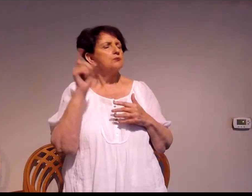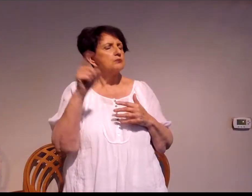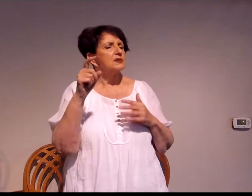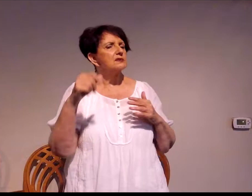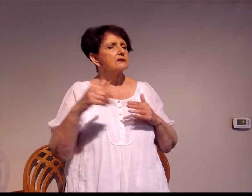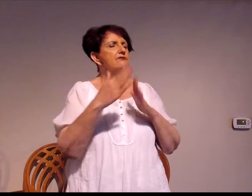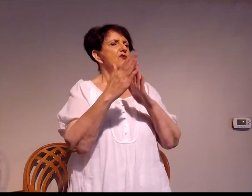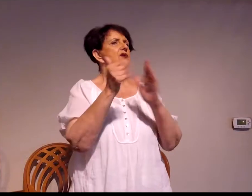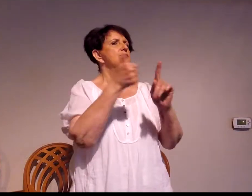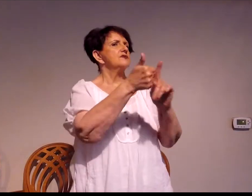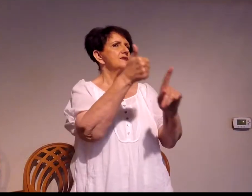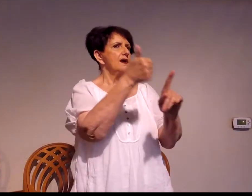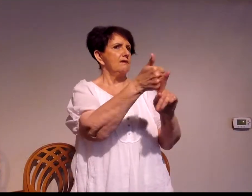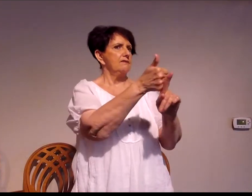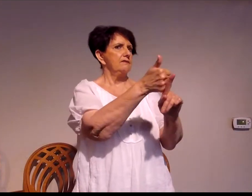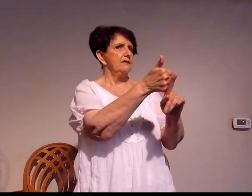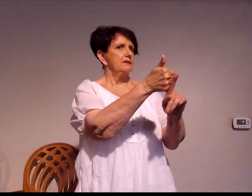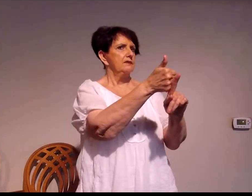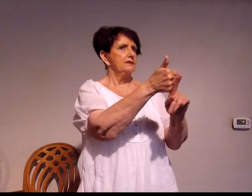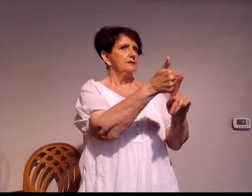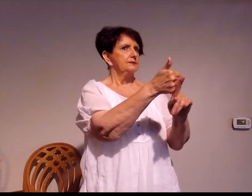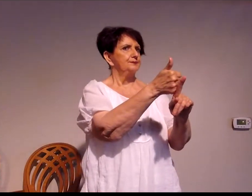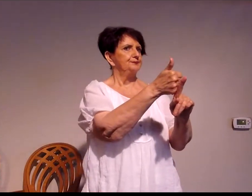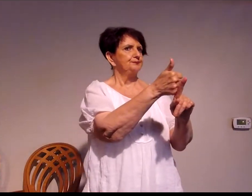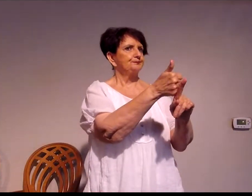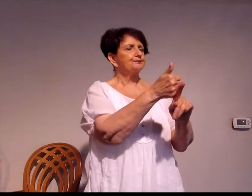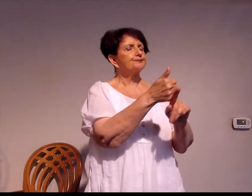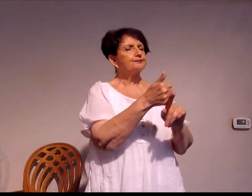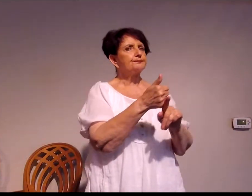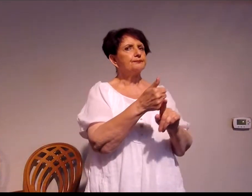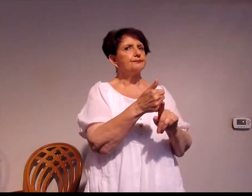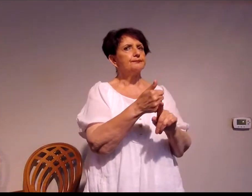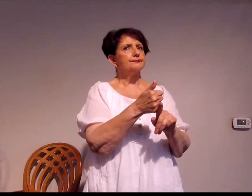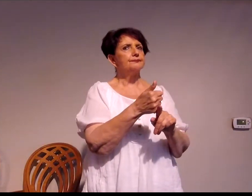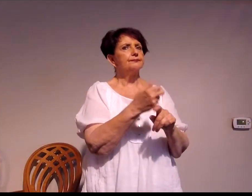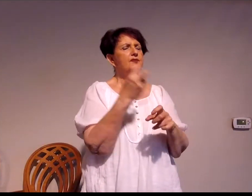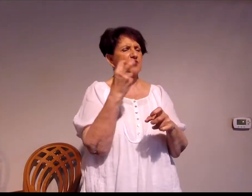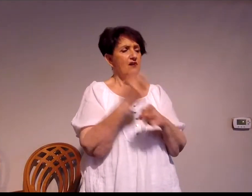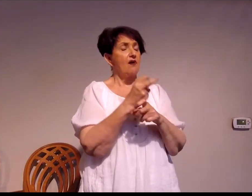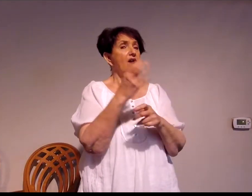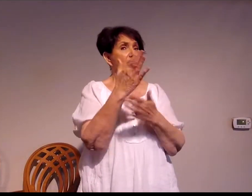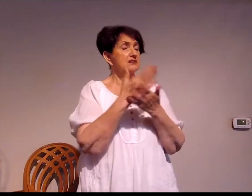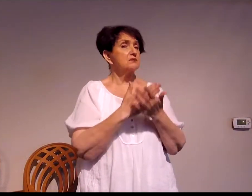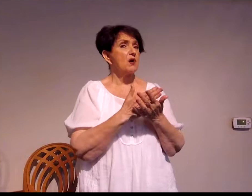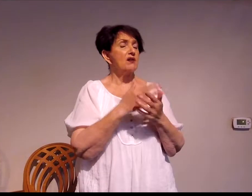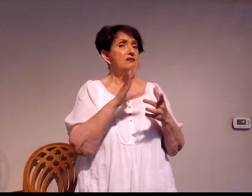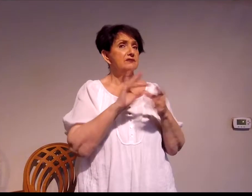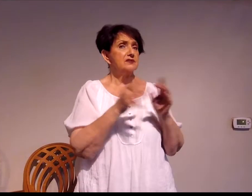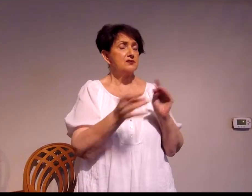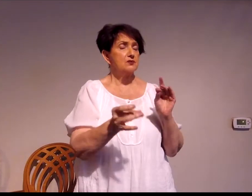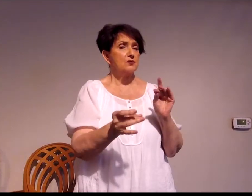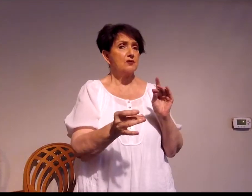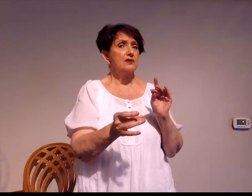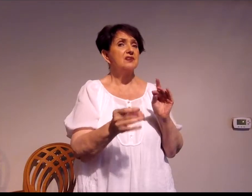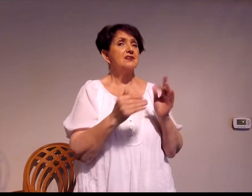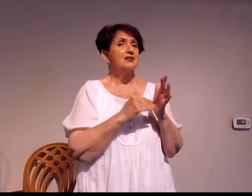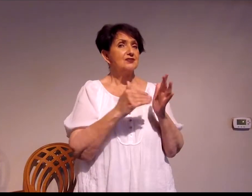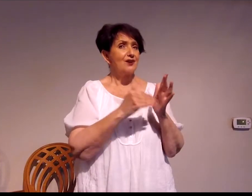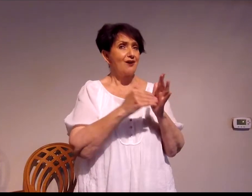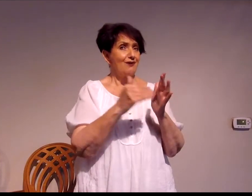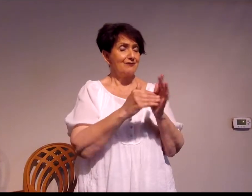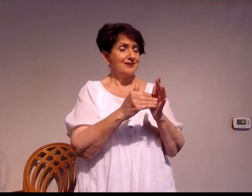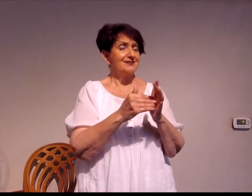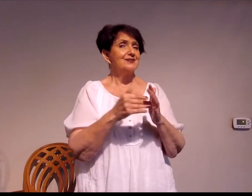ourselves. The most difficult part of our stories is often what we bring to